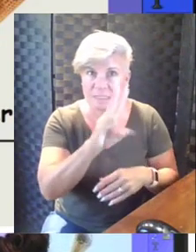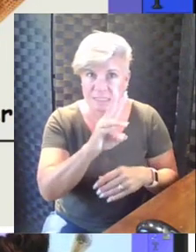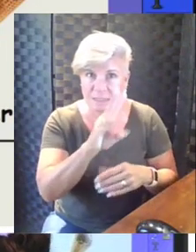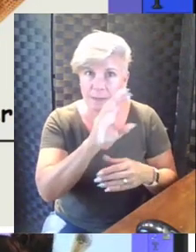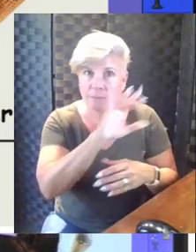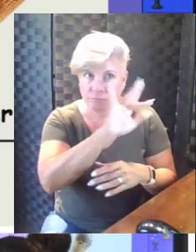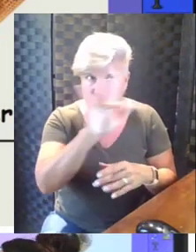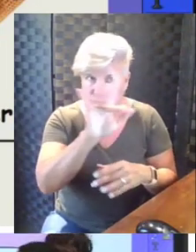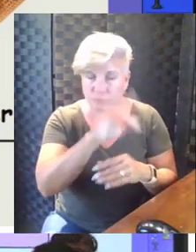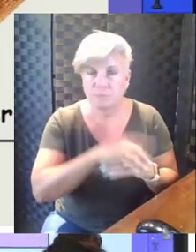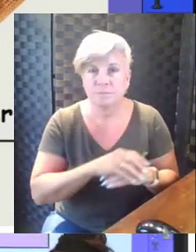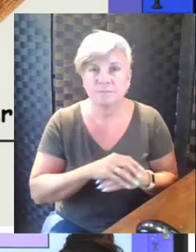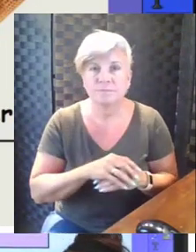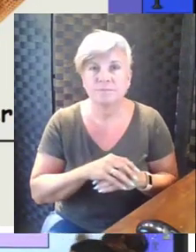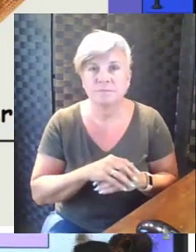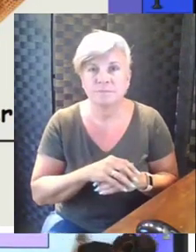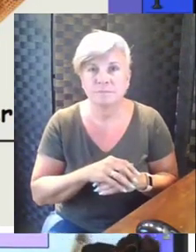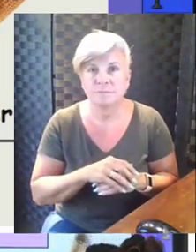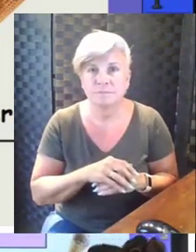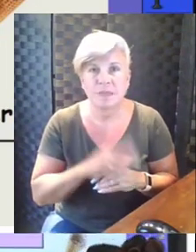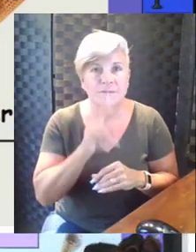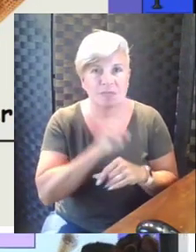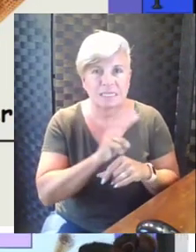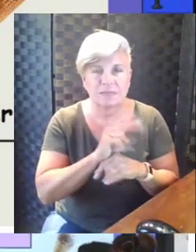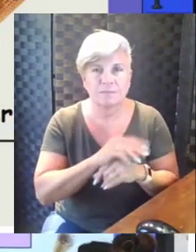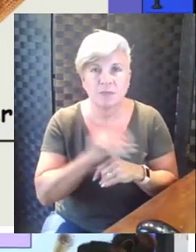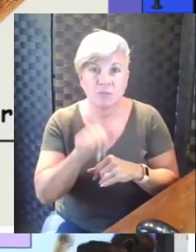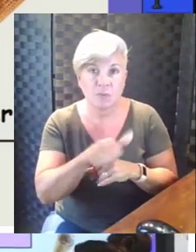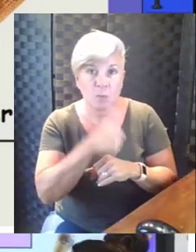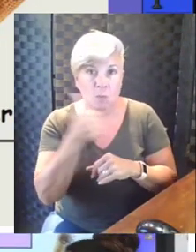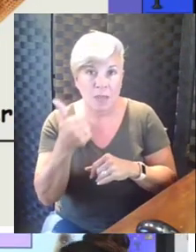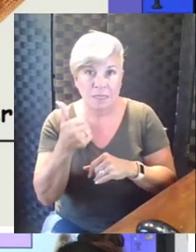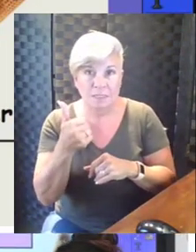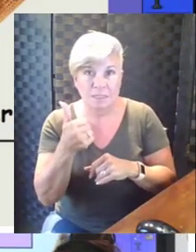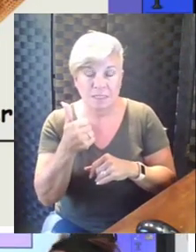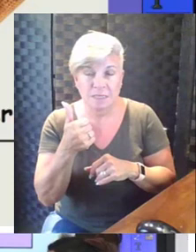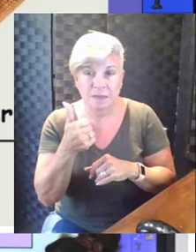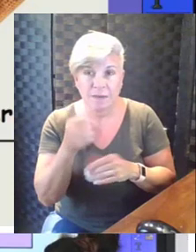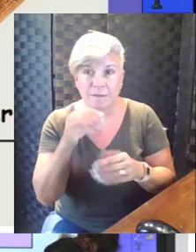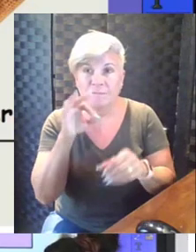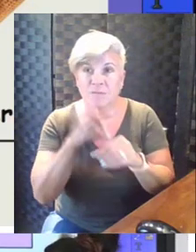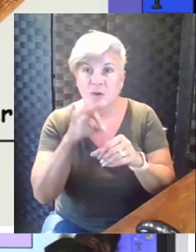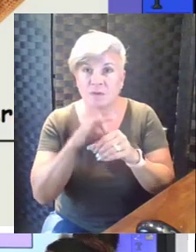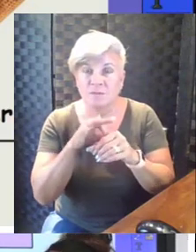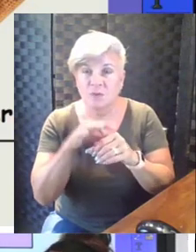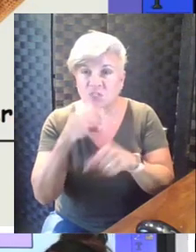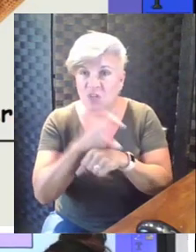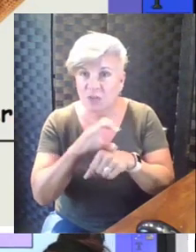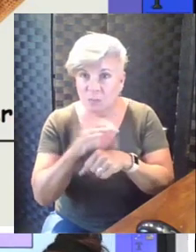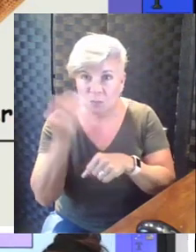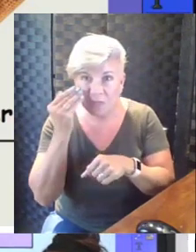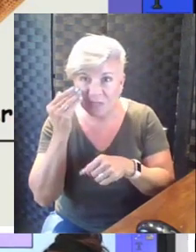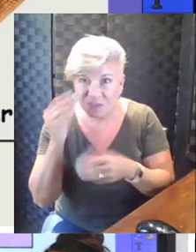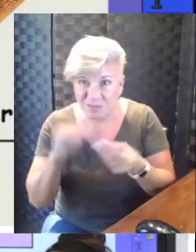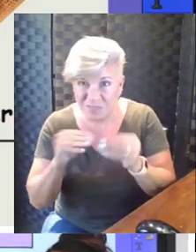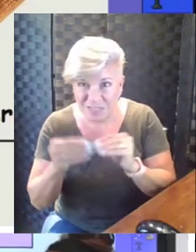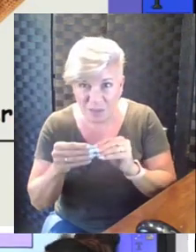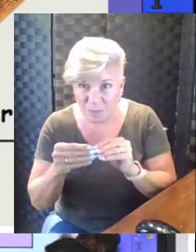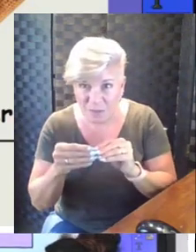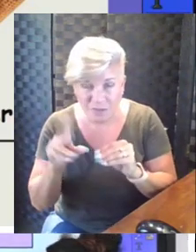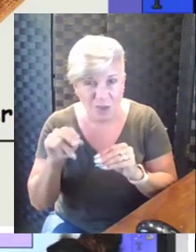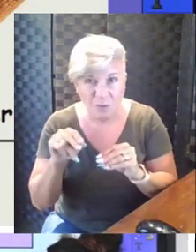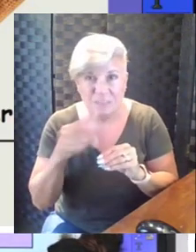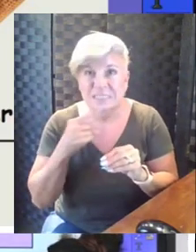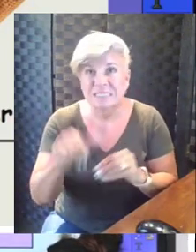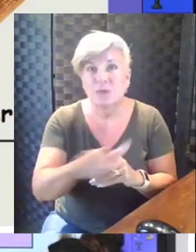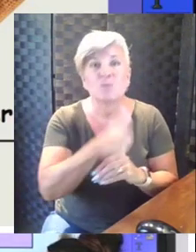36 is part of the students. They voted for vanilla. The rest voted for chocolate. Do we know what number voted?